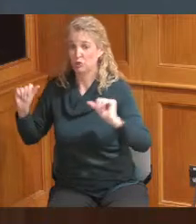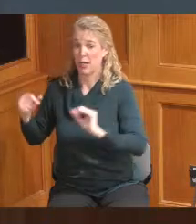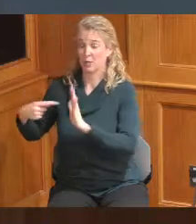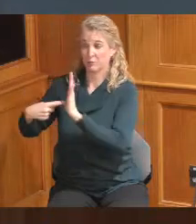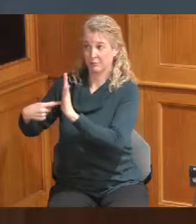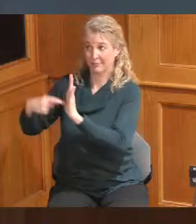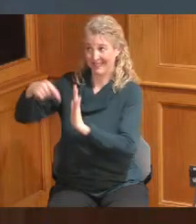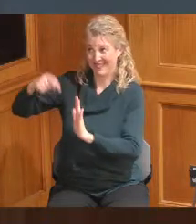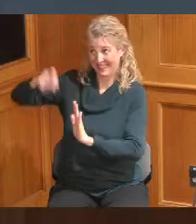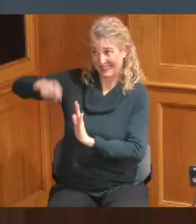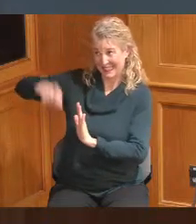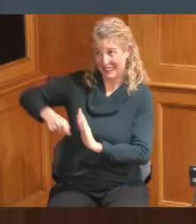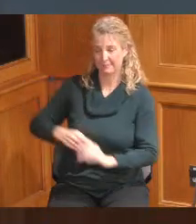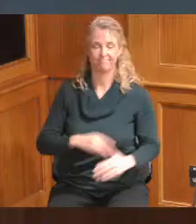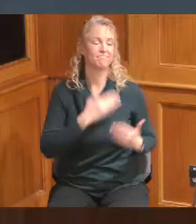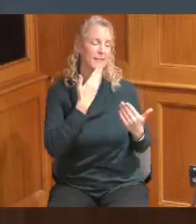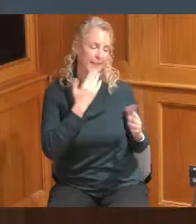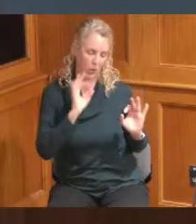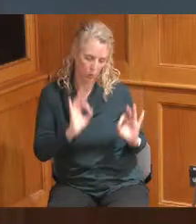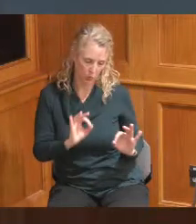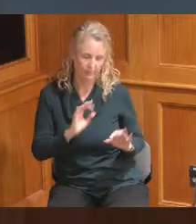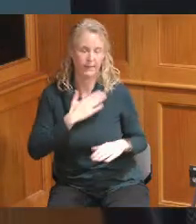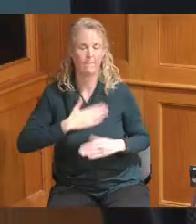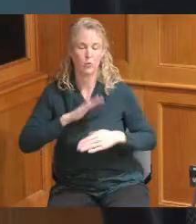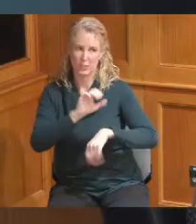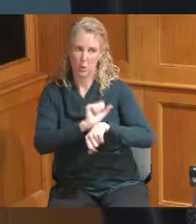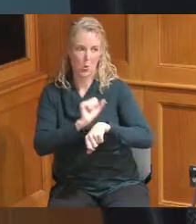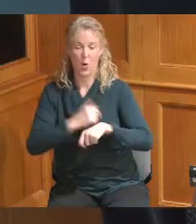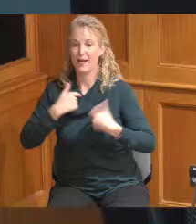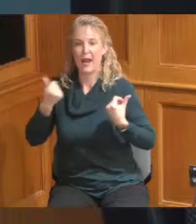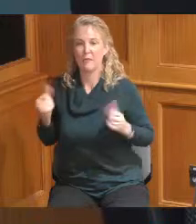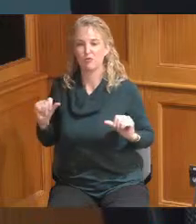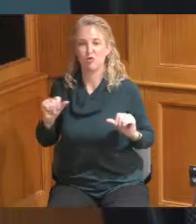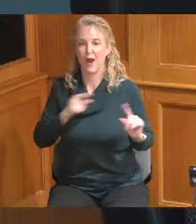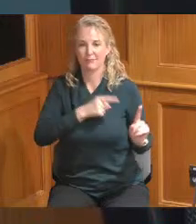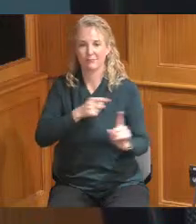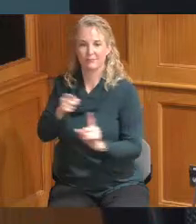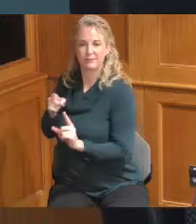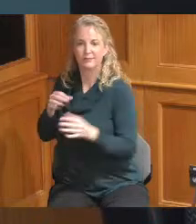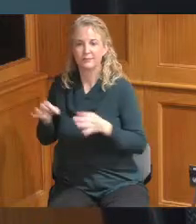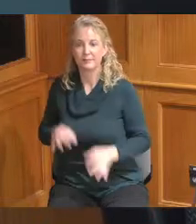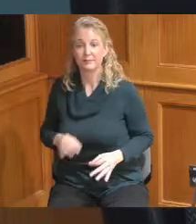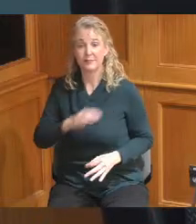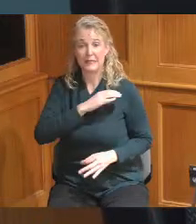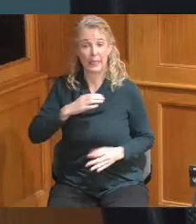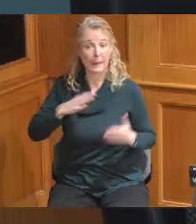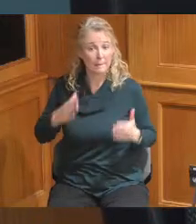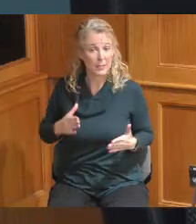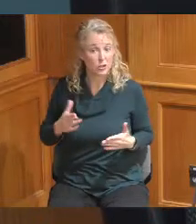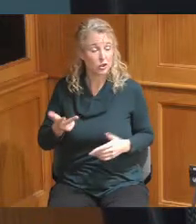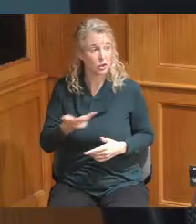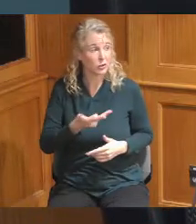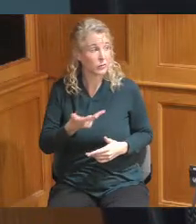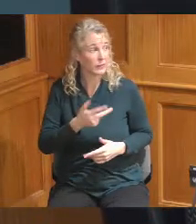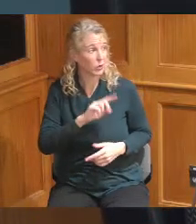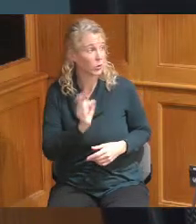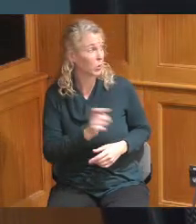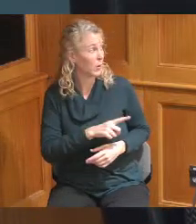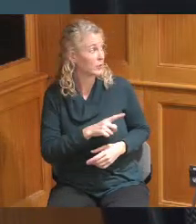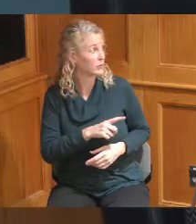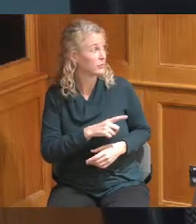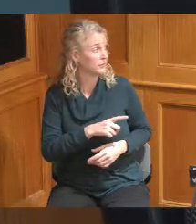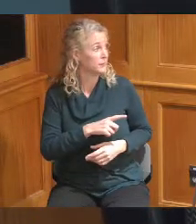the residents of Ohio. Thank you, and thank you for what you do. I'm just trying to point out the importance of it. Commissioners, any questions before I make a